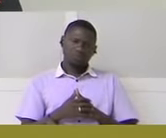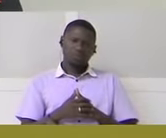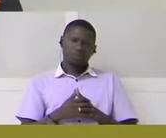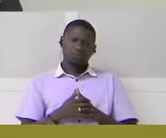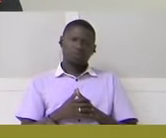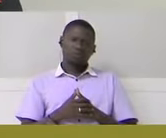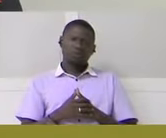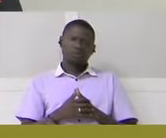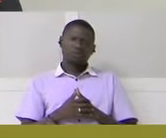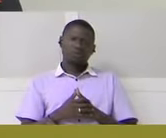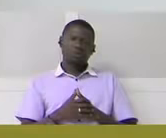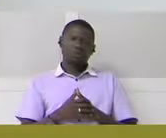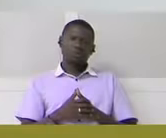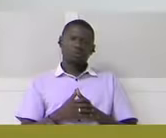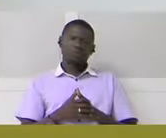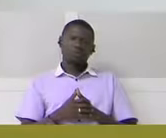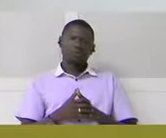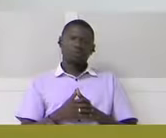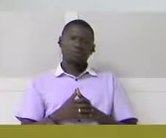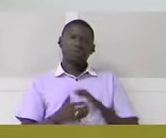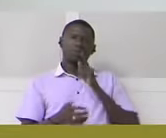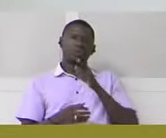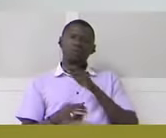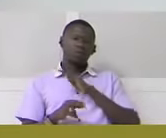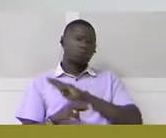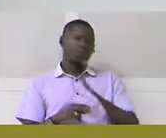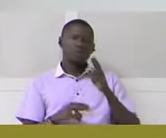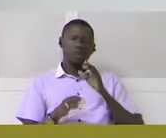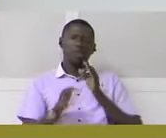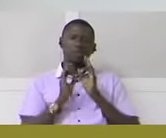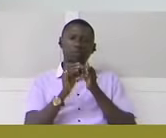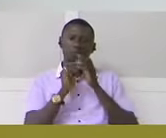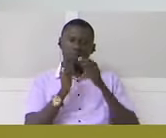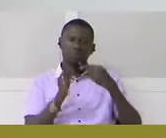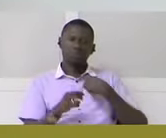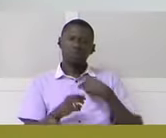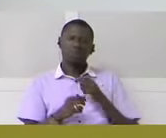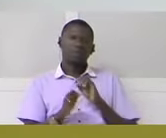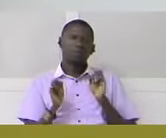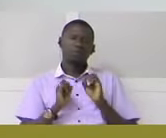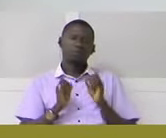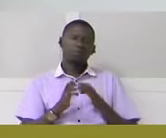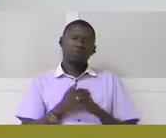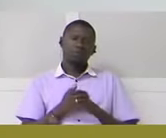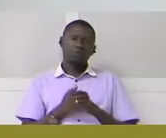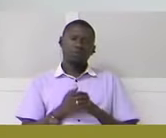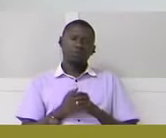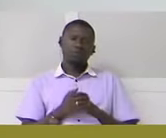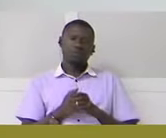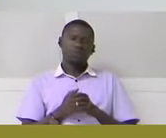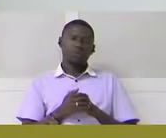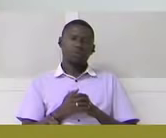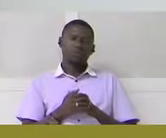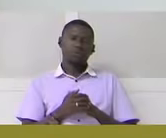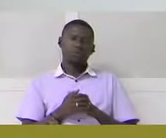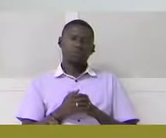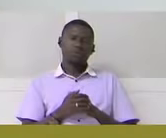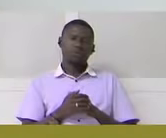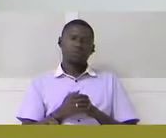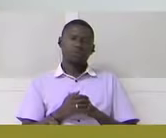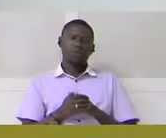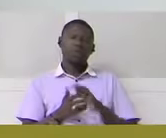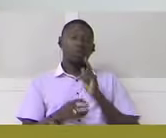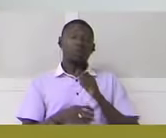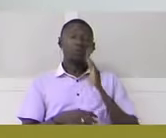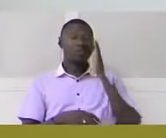mafane. That was not explained to me. Umang imo fanyere. But it was serious enough that more than